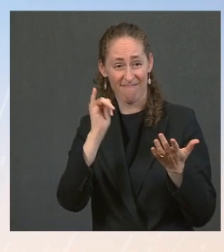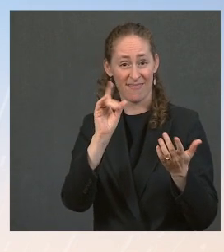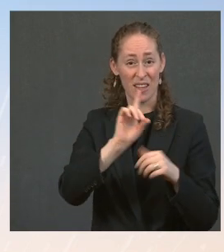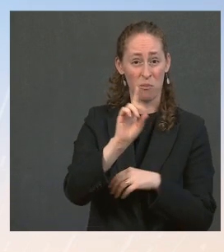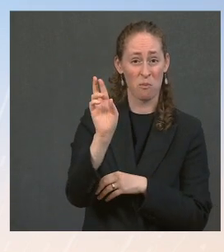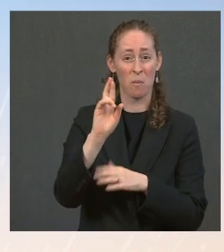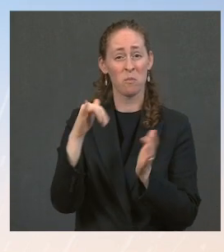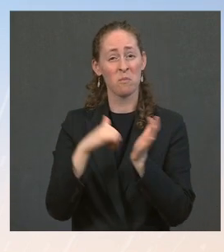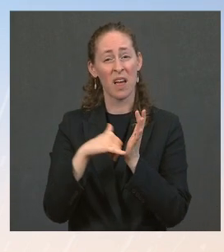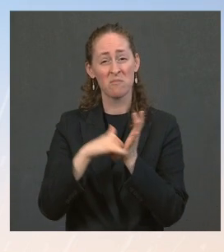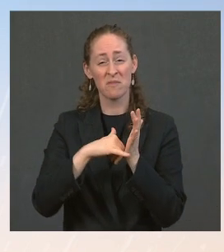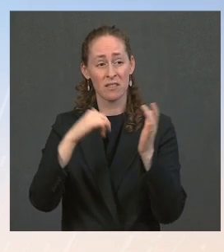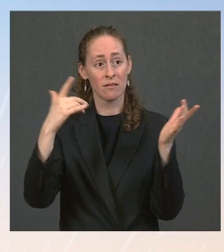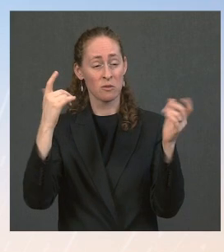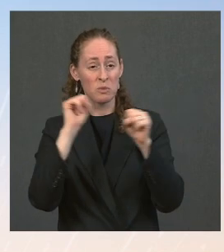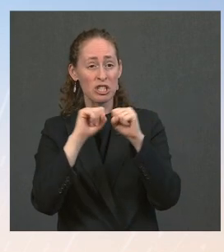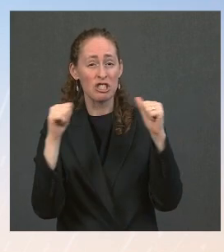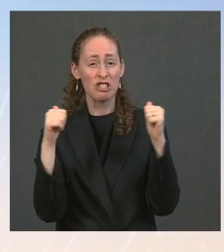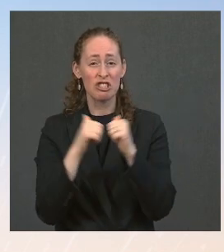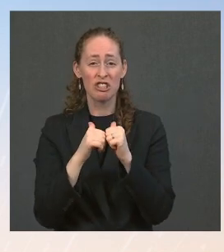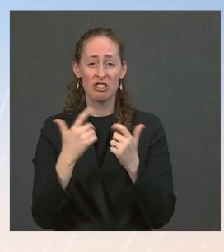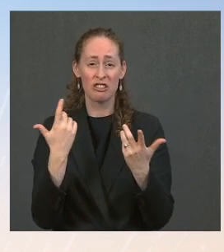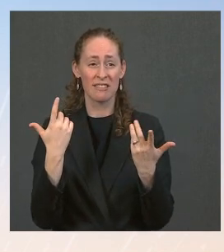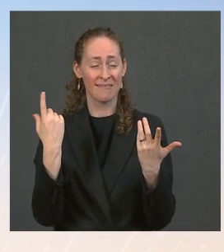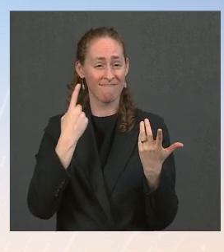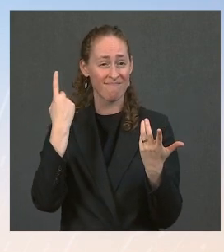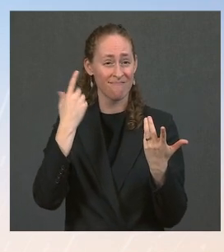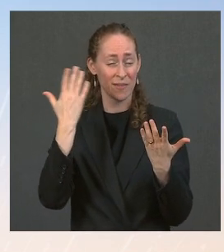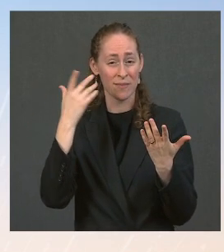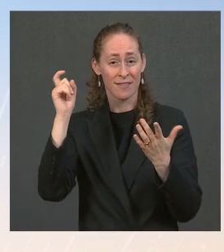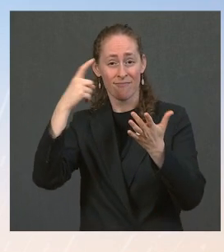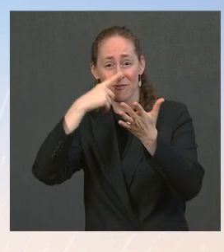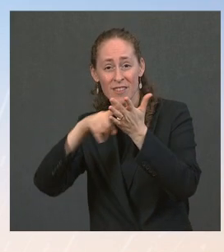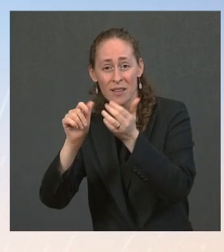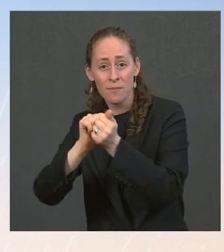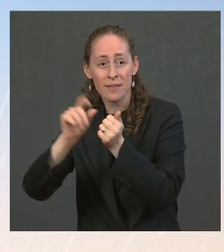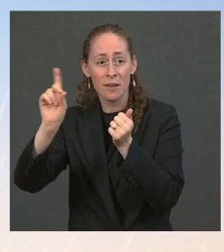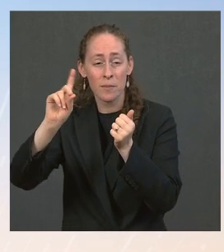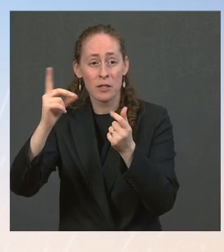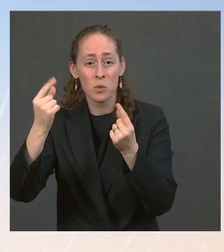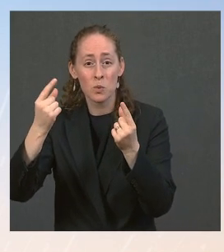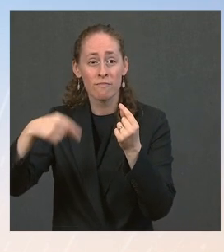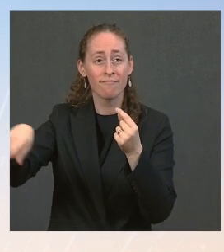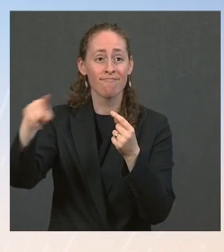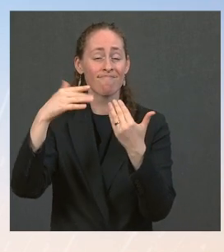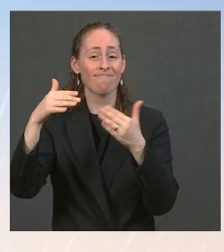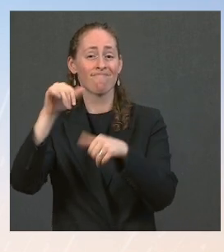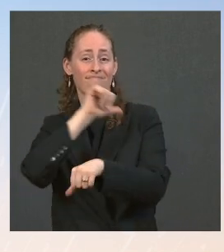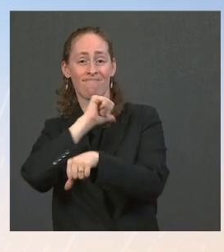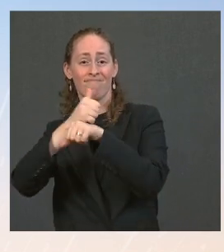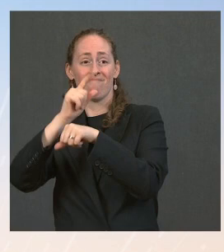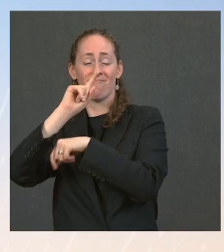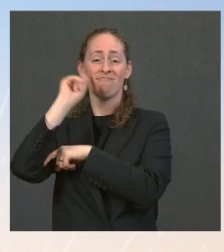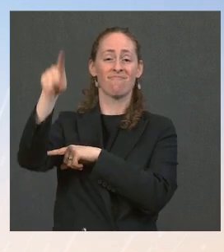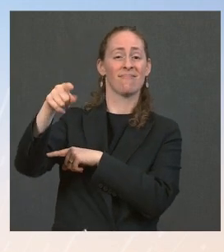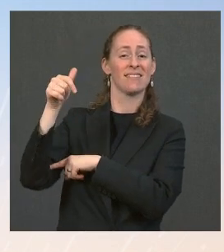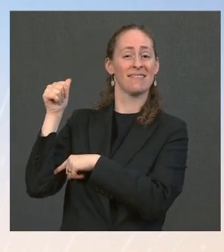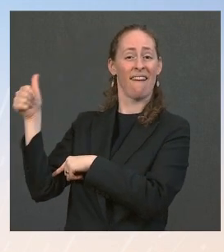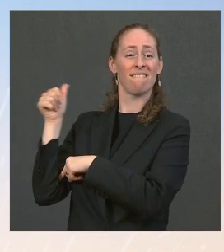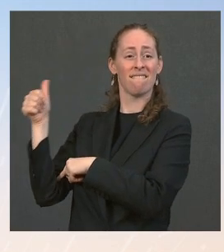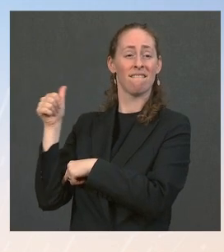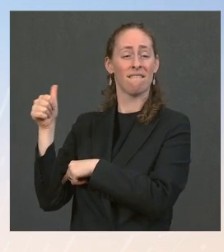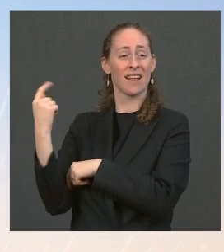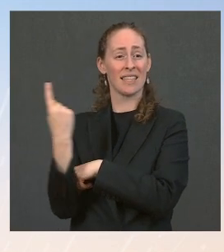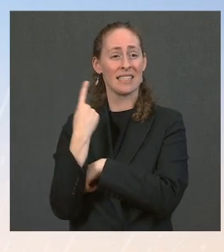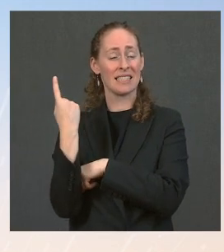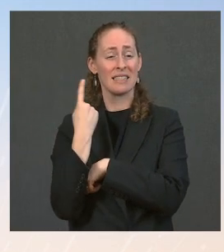talk with Democratic leadership and potentially taking executive action of his own, are we going to see another round of attempting to work with Republicans on